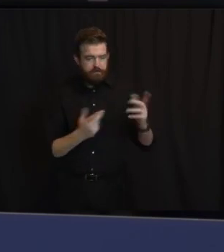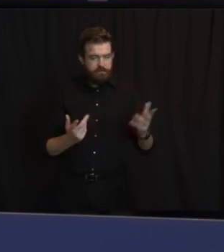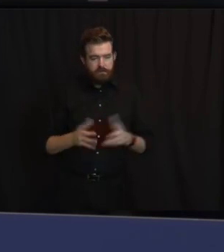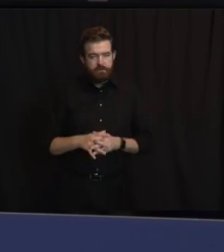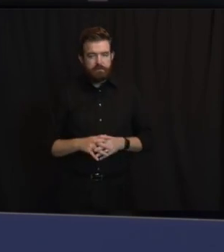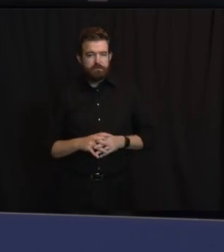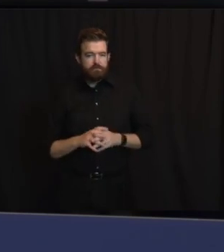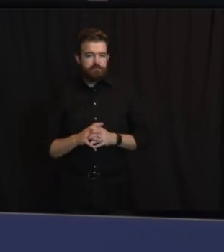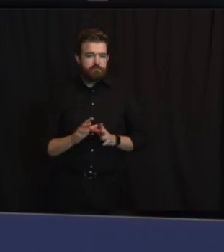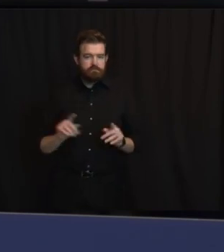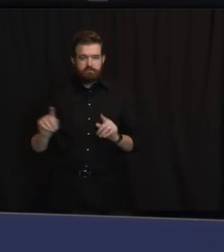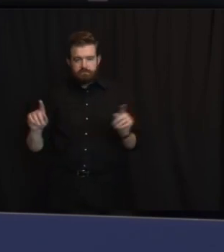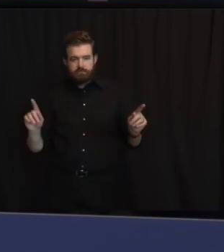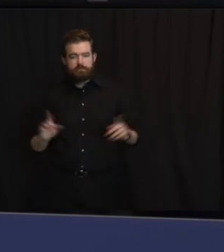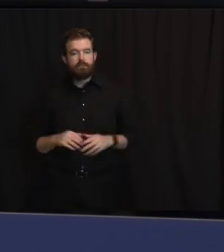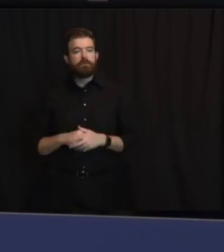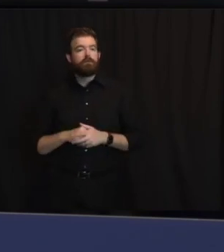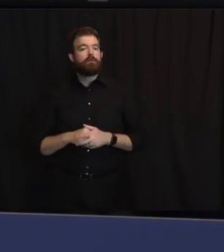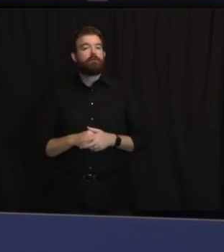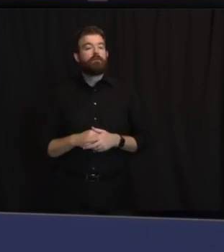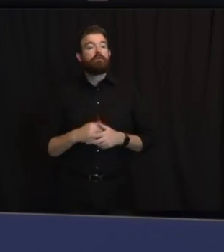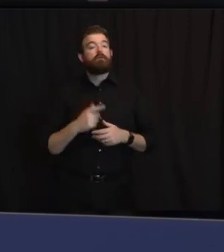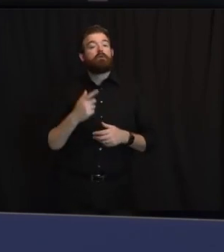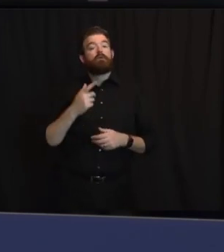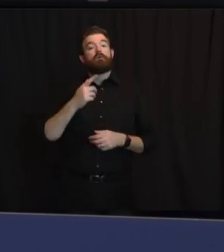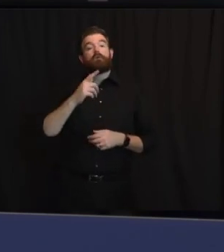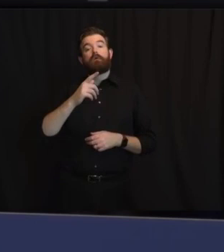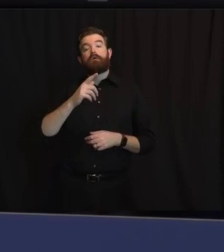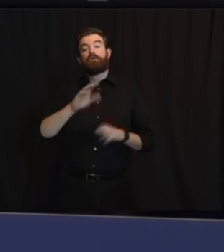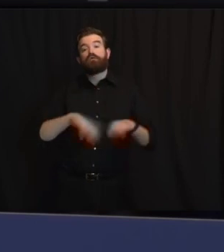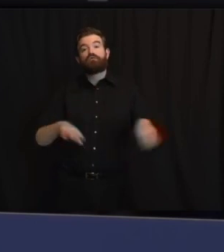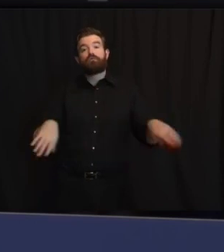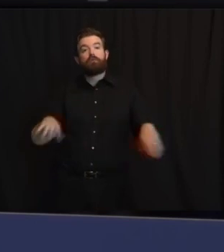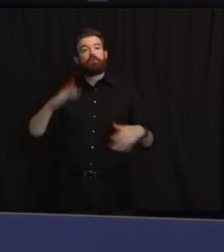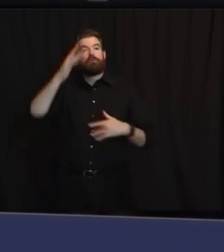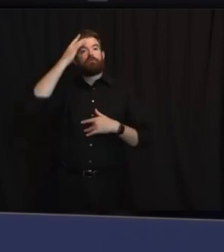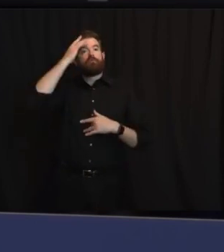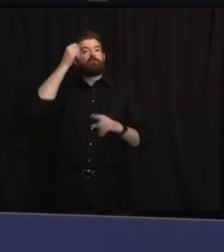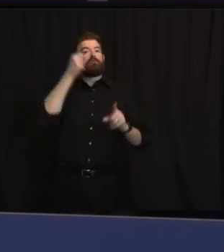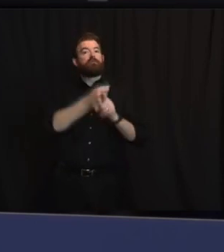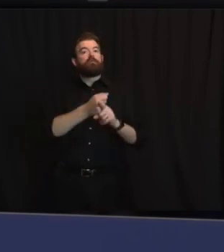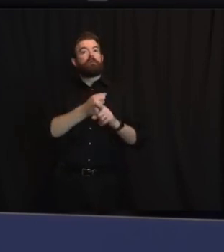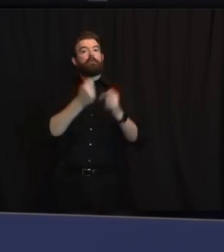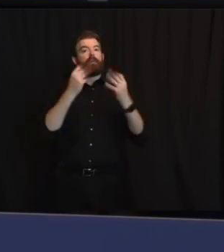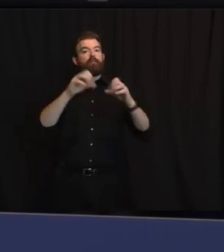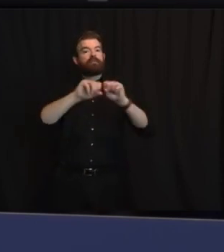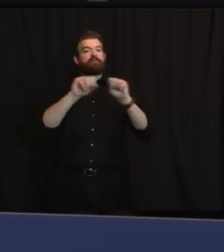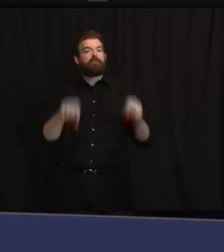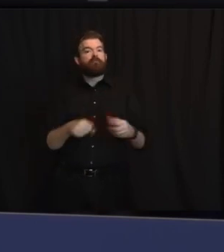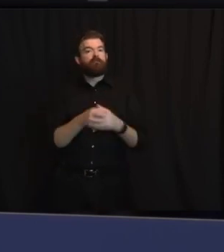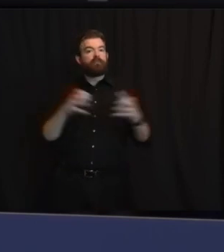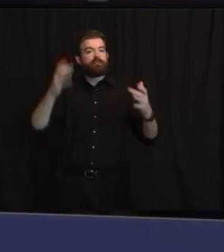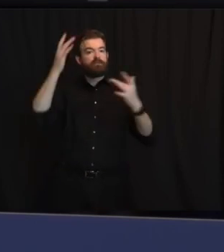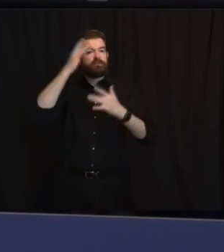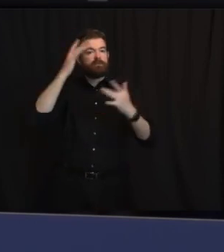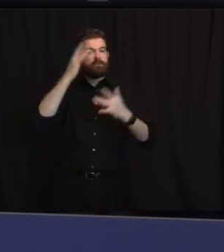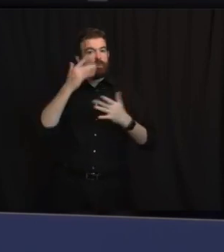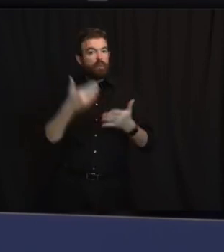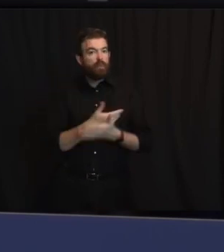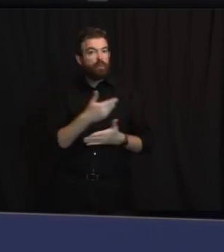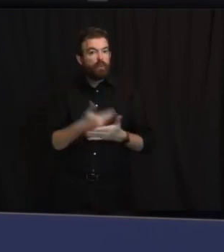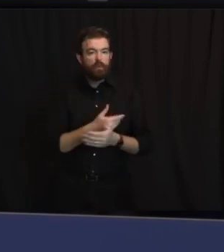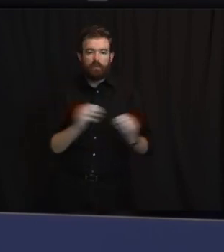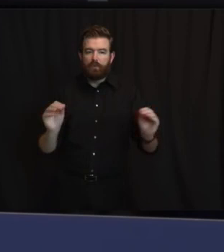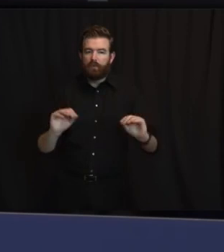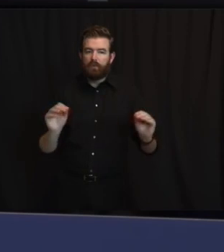Fortunately, no new reports of multisystem inflammatory syndrome in children, and there are no children hospitalized at this